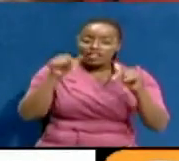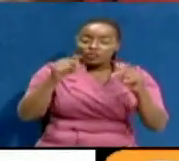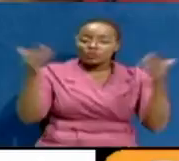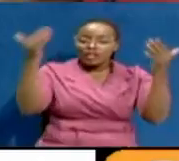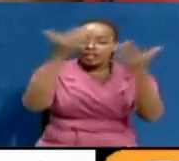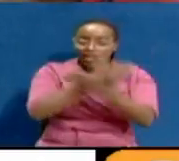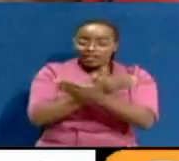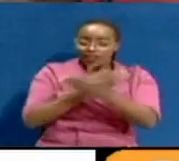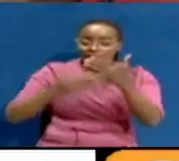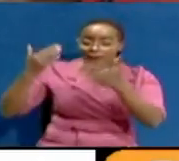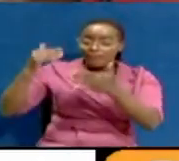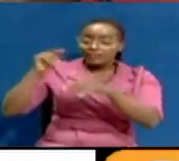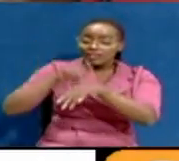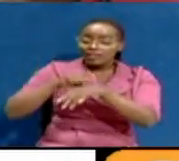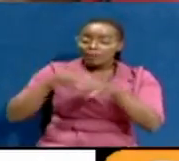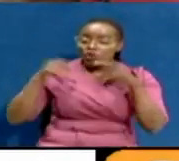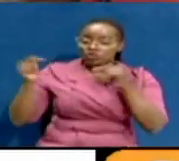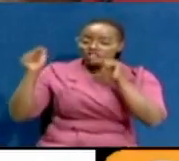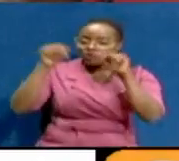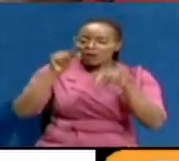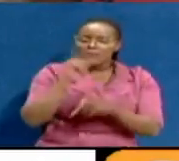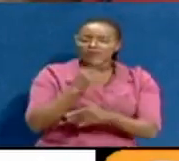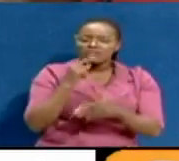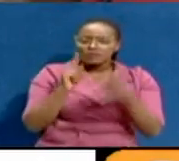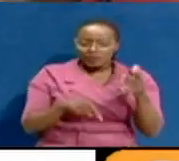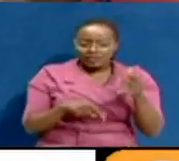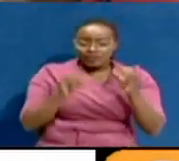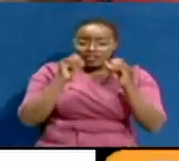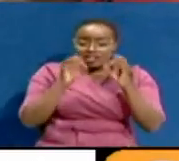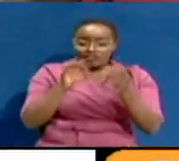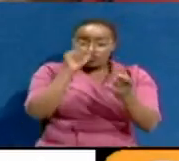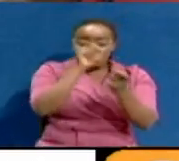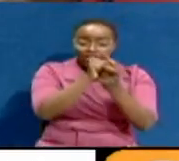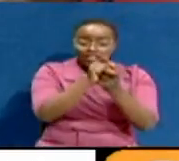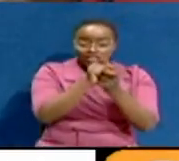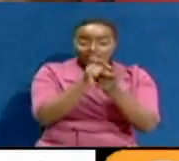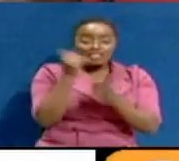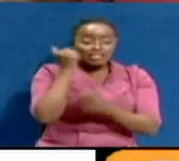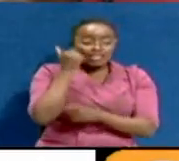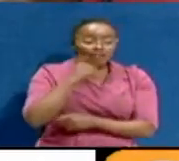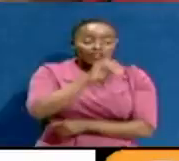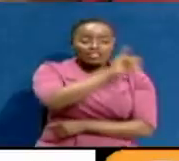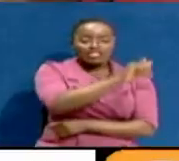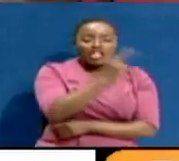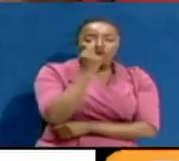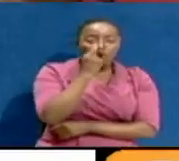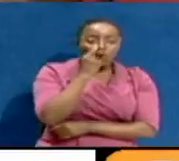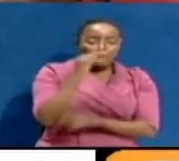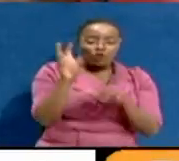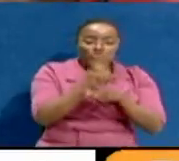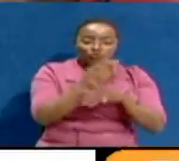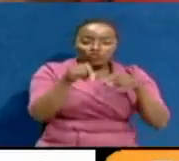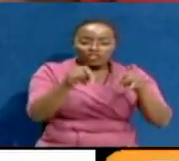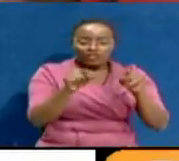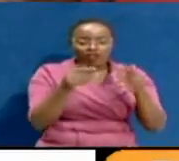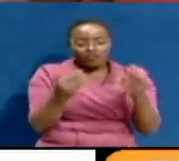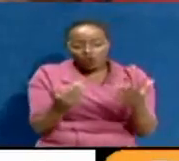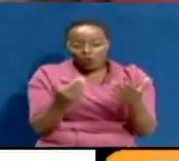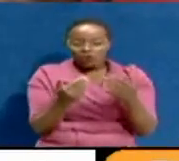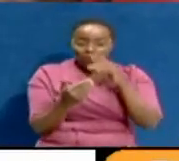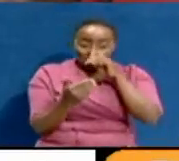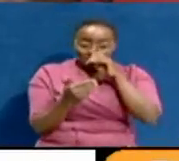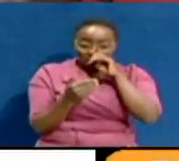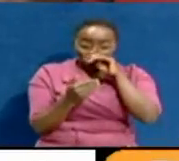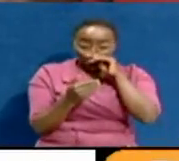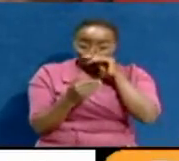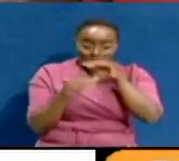tonight? In the past, when we've hosted you, there was a time when you would say, if you test positive, stay at home, monitor yourself, etc.,